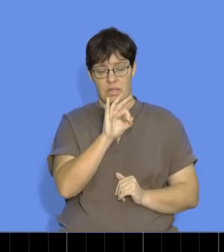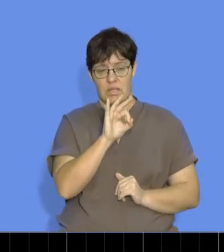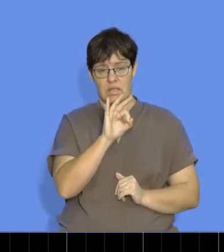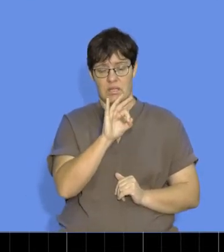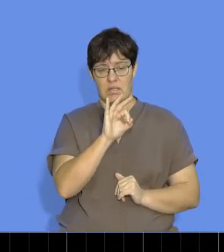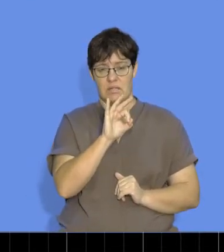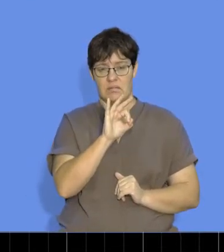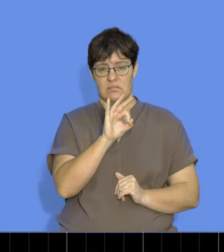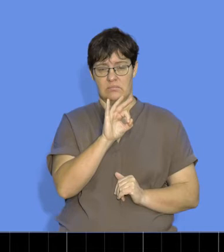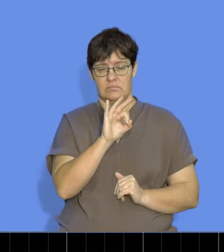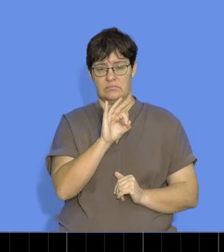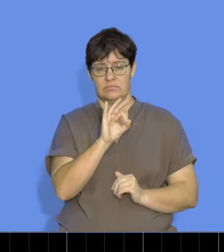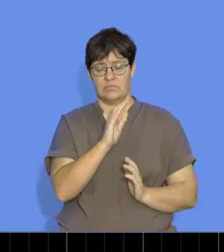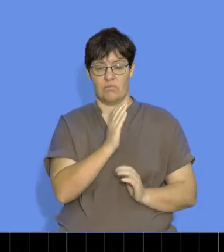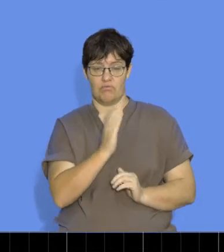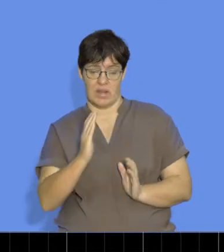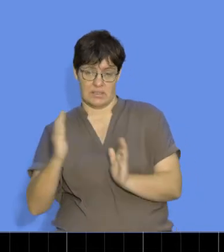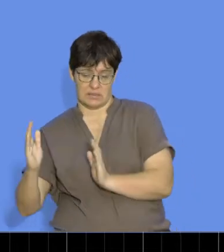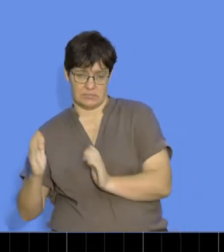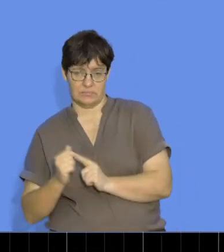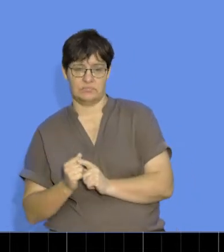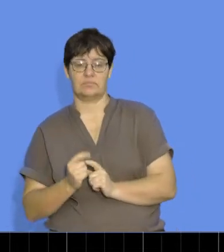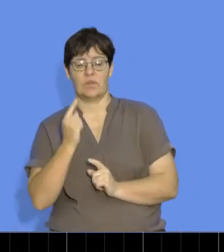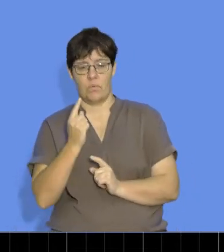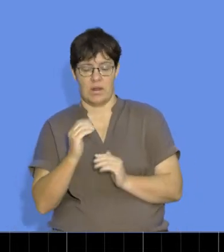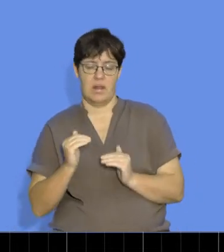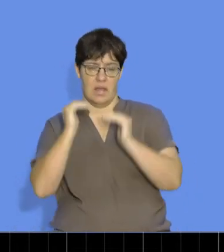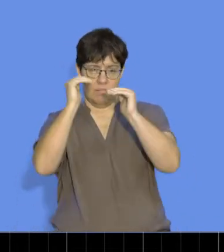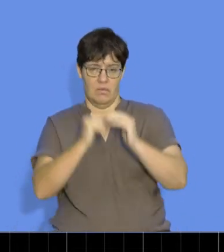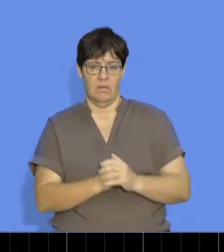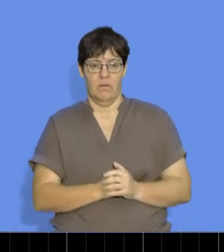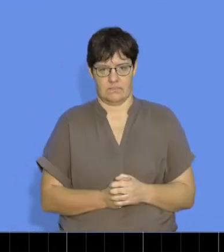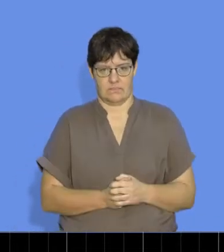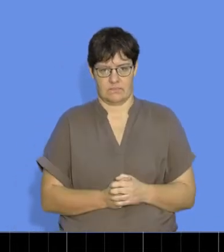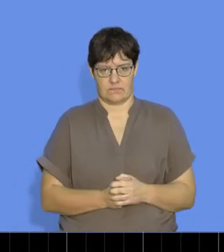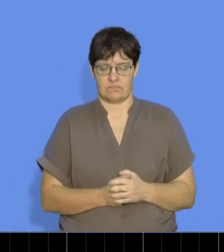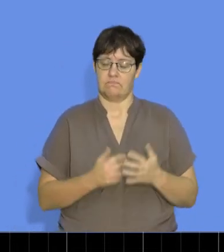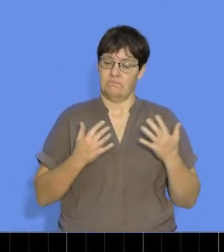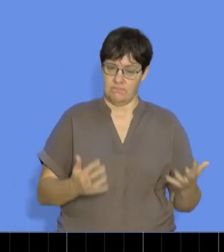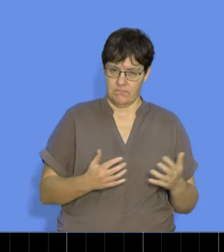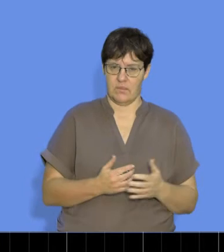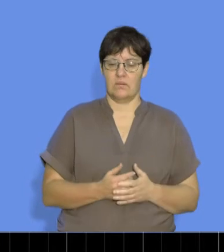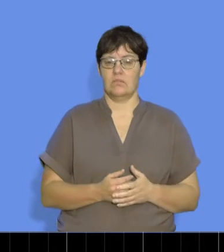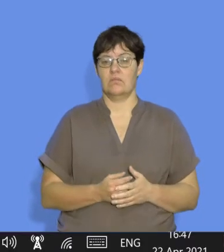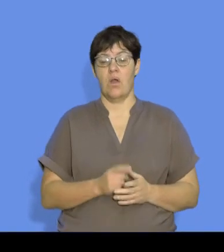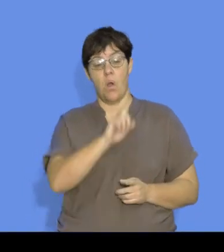units to the right and then 1 unit upwards. So to answer the question,